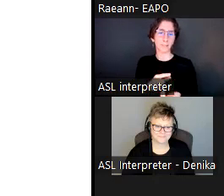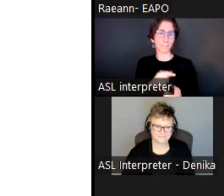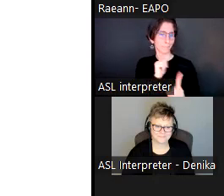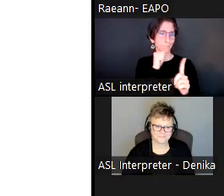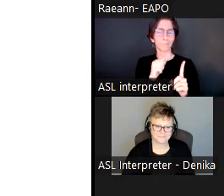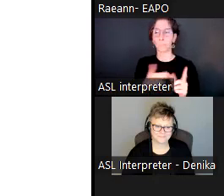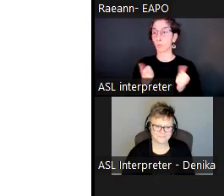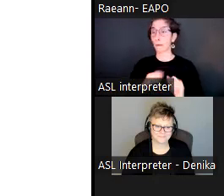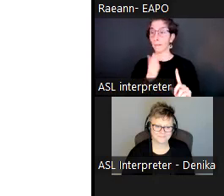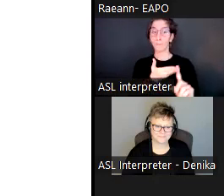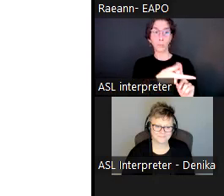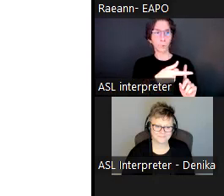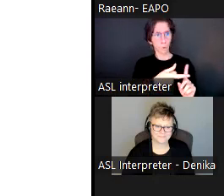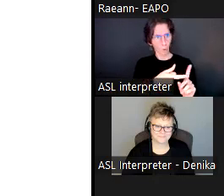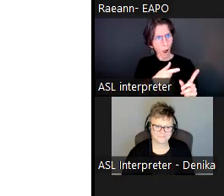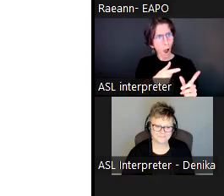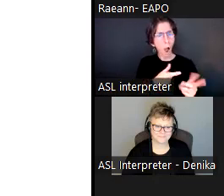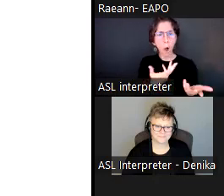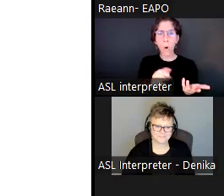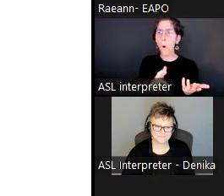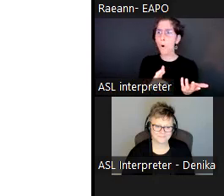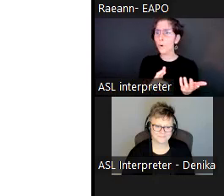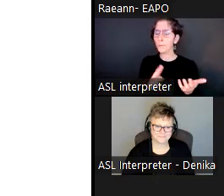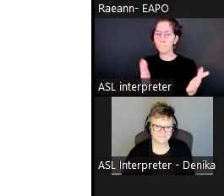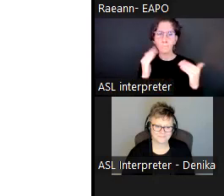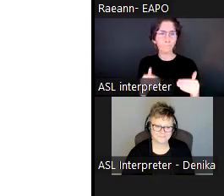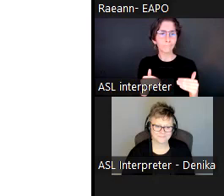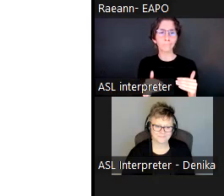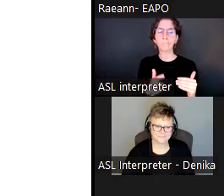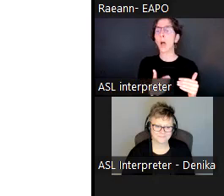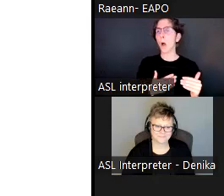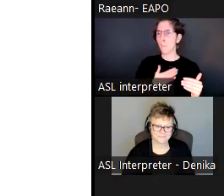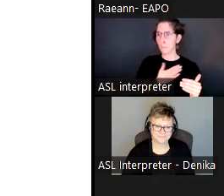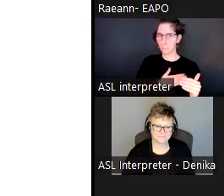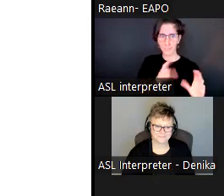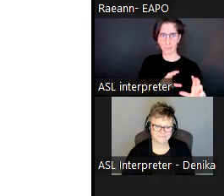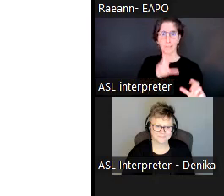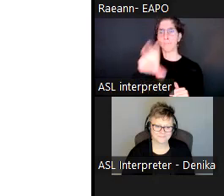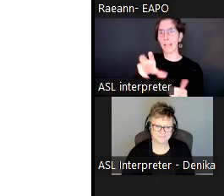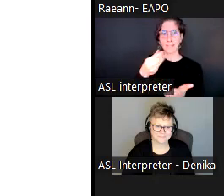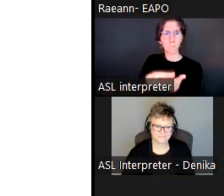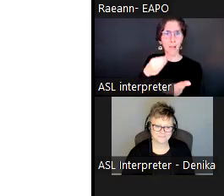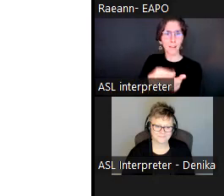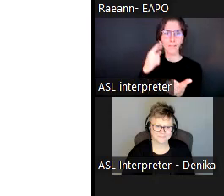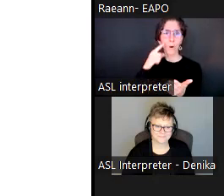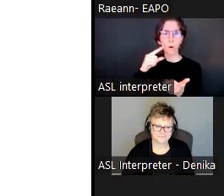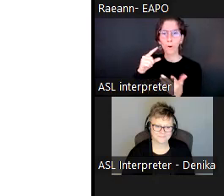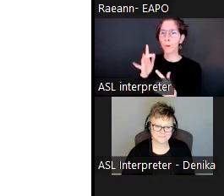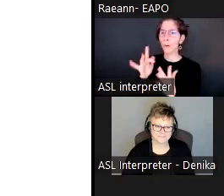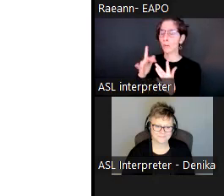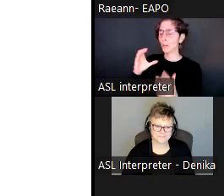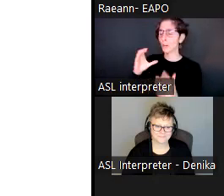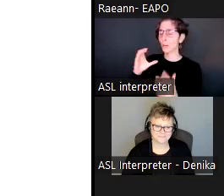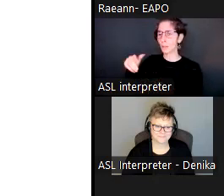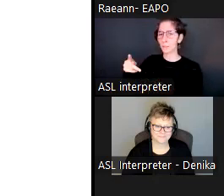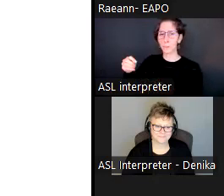convince you to invest in, most often, cryptocurrency. And fraudsters can